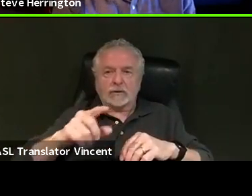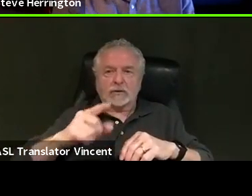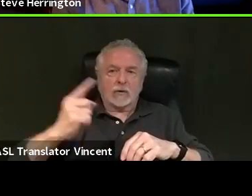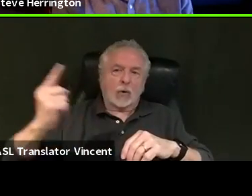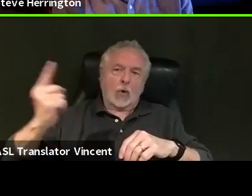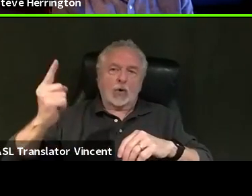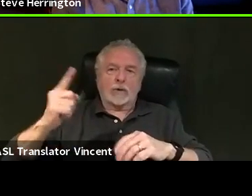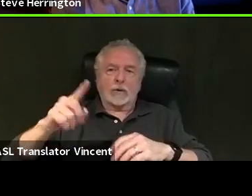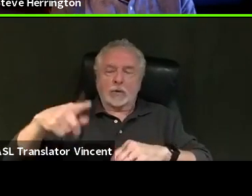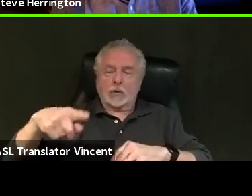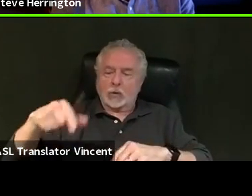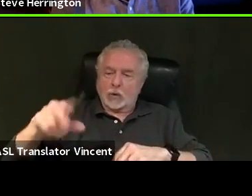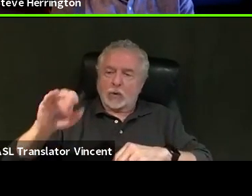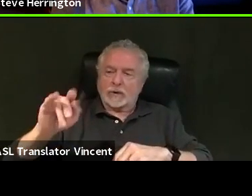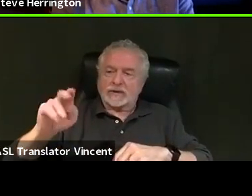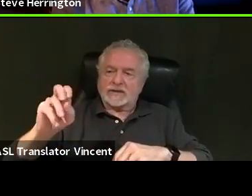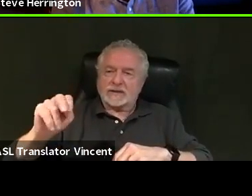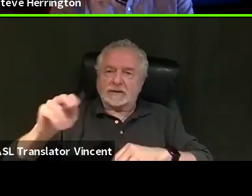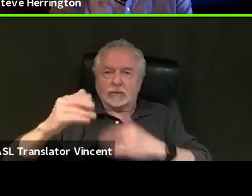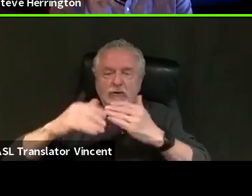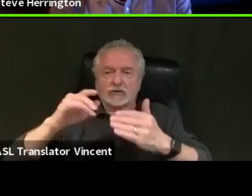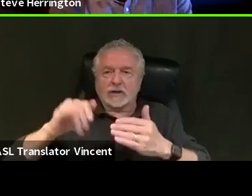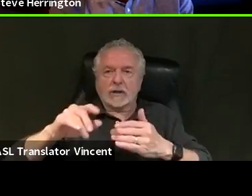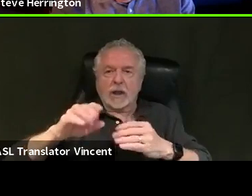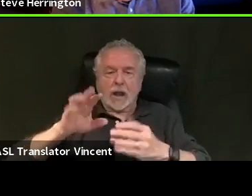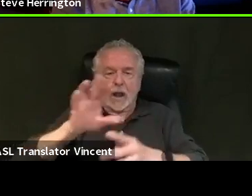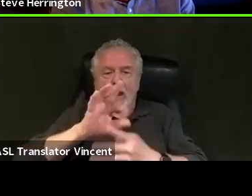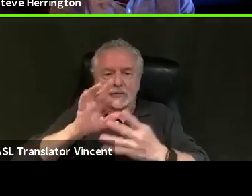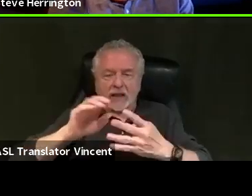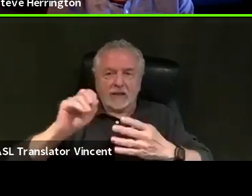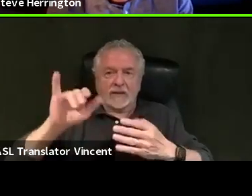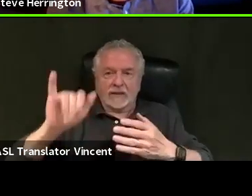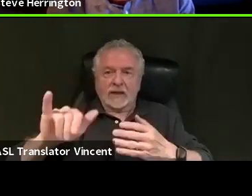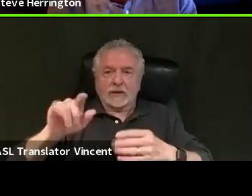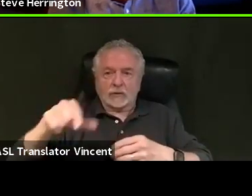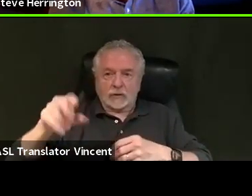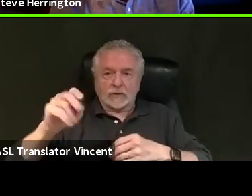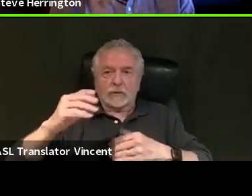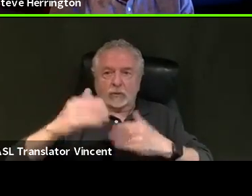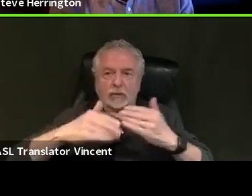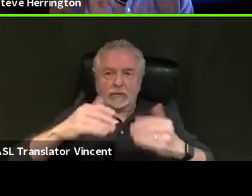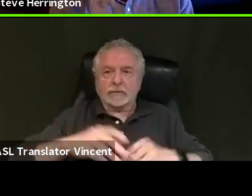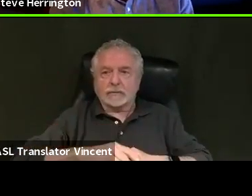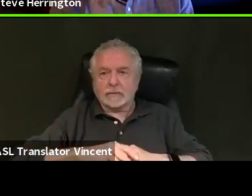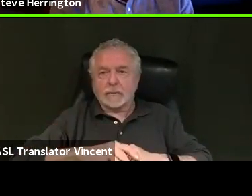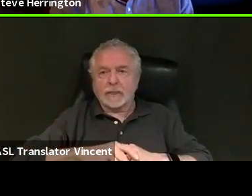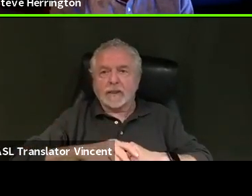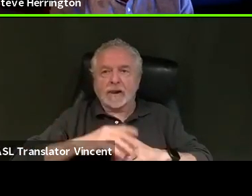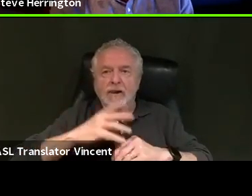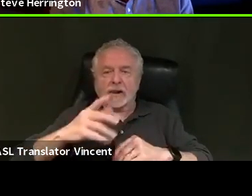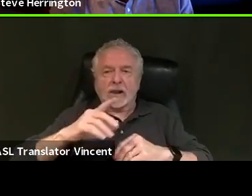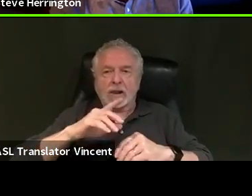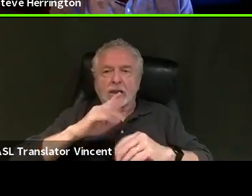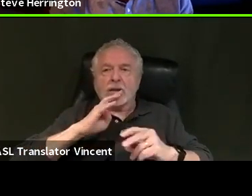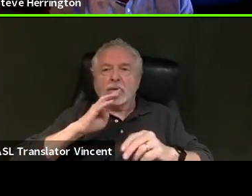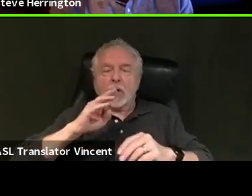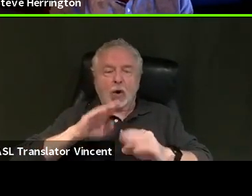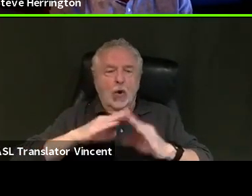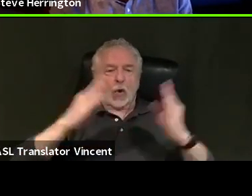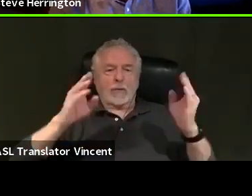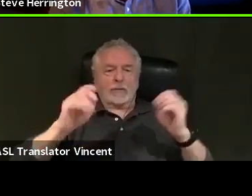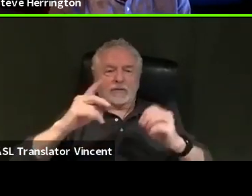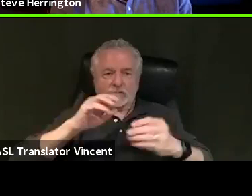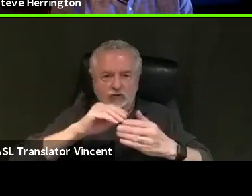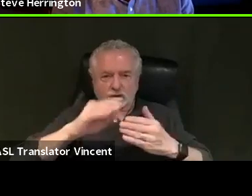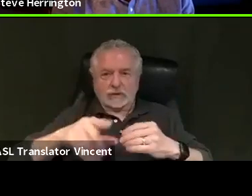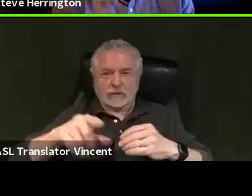process. So if vaccinated, you can opt out of that quarantine process. So there's a lot of hope and opportunity for students.